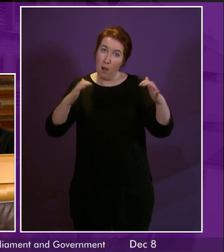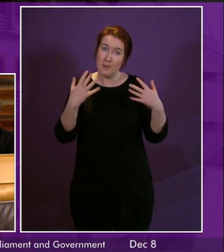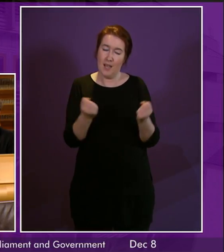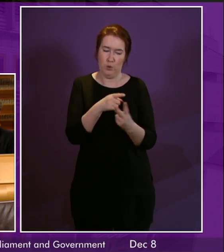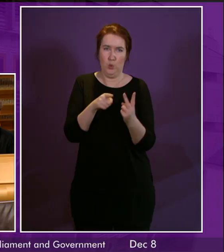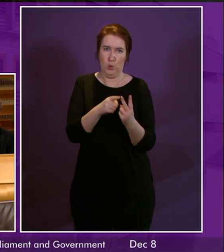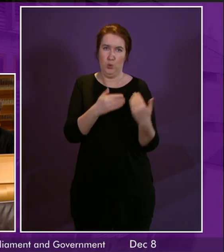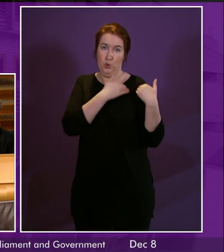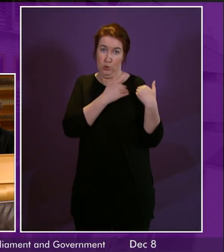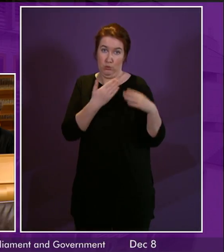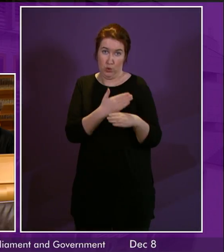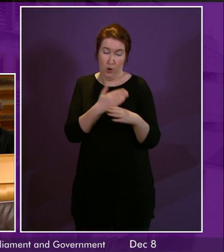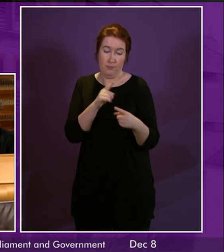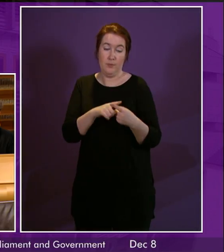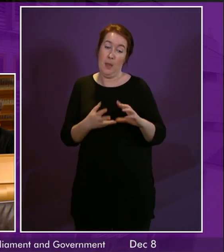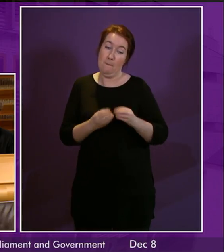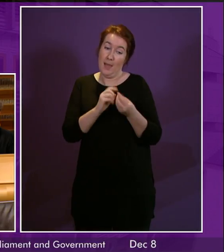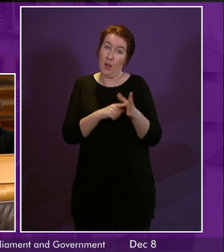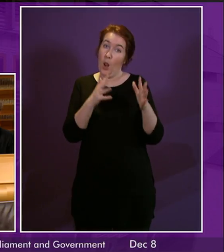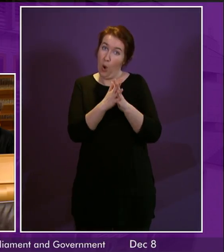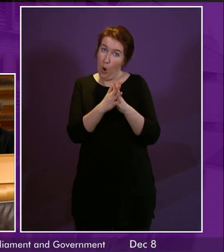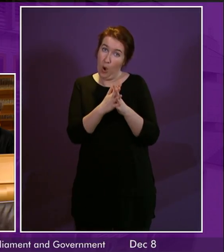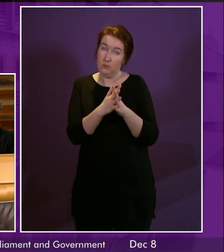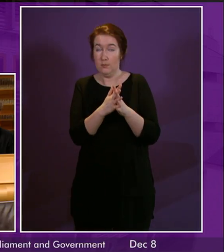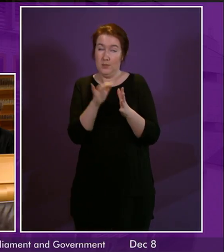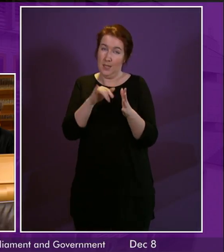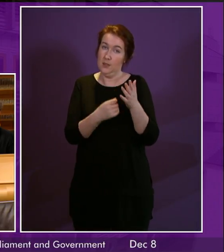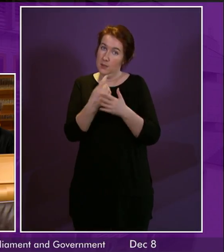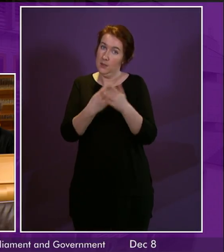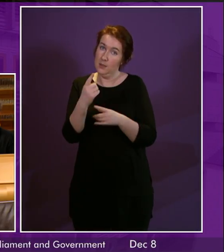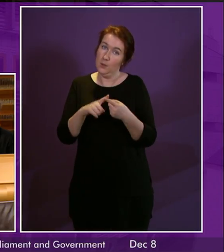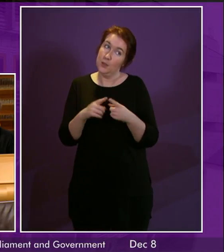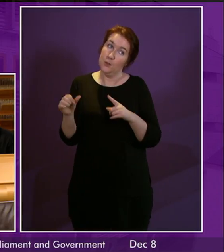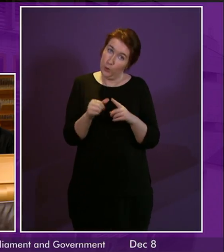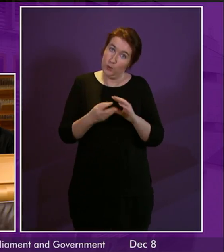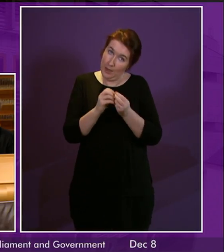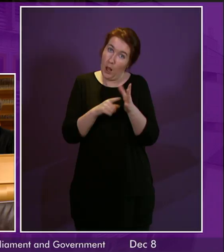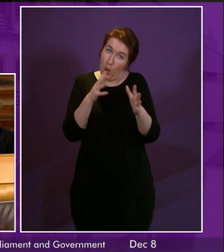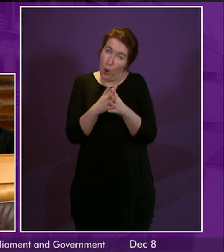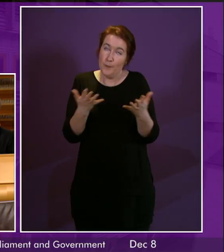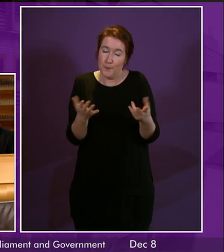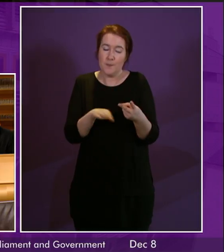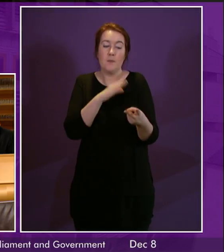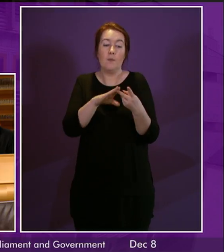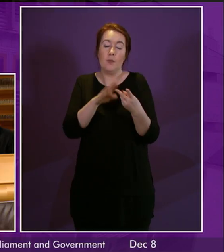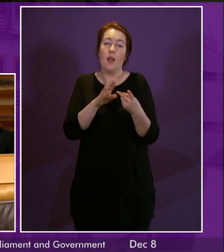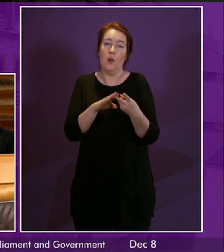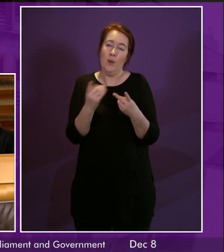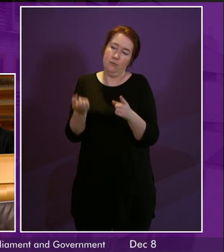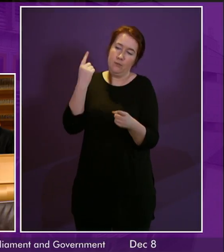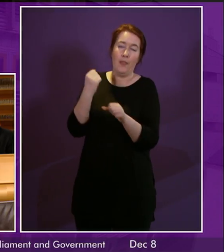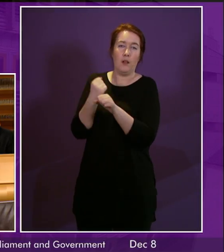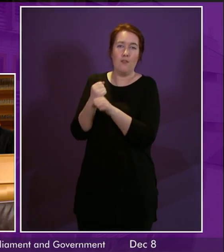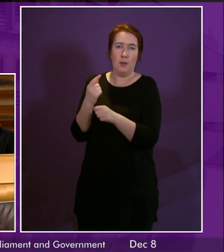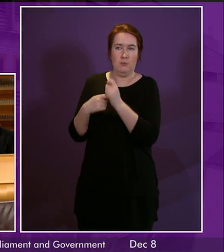two jobs to do. They make laws, yes, from time to time, they are supposed to make laws, and they hold the government of the day to